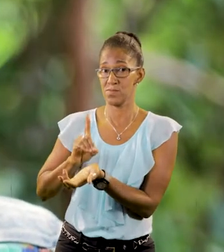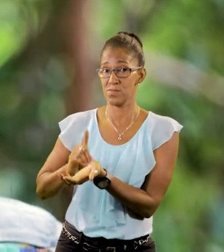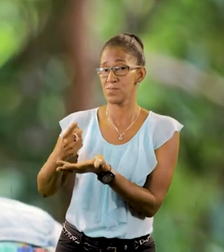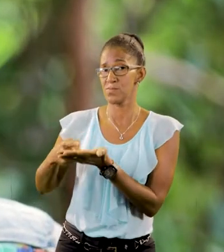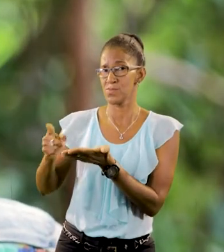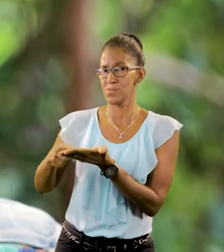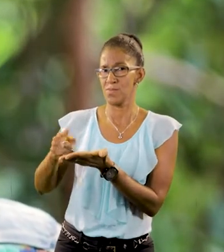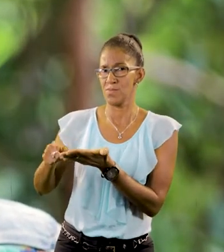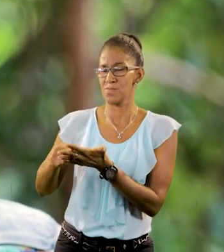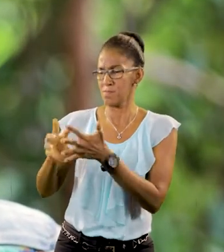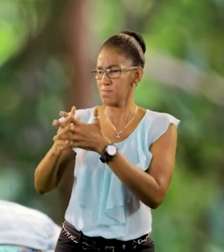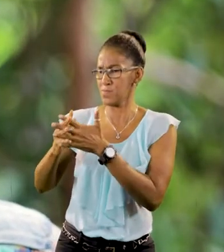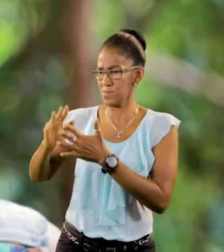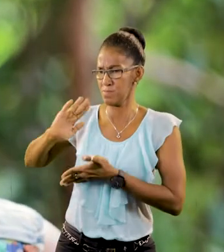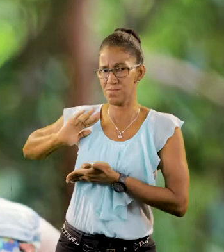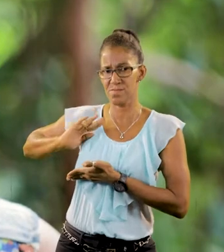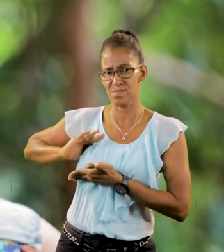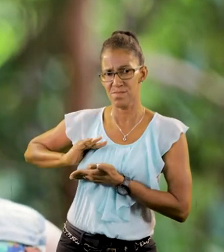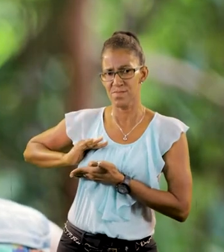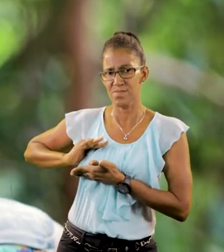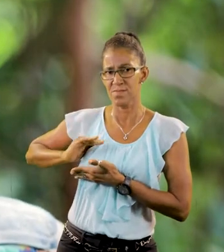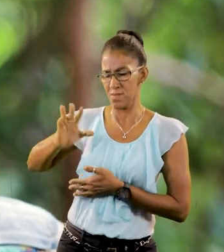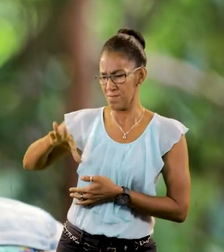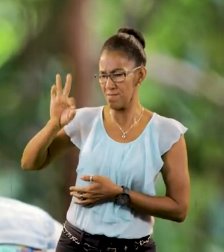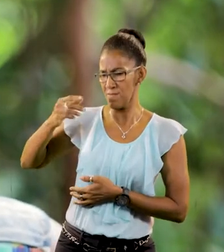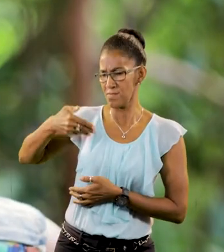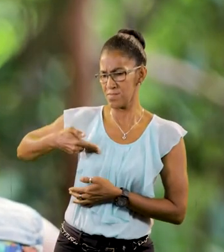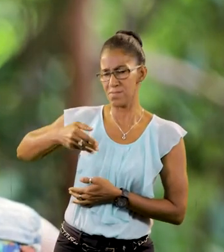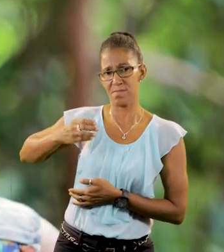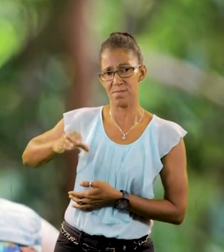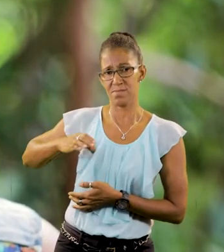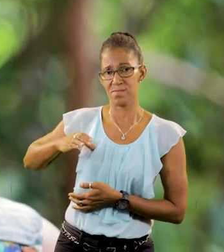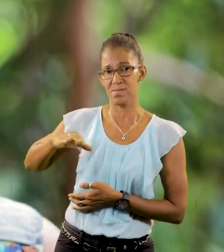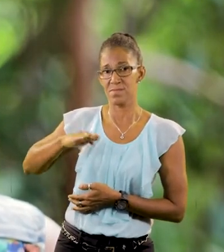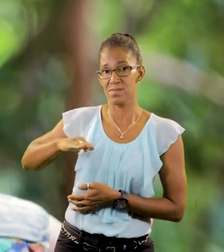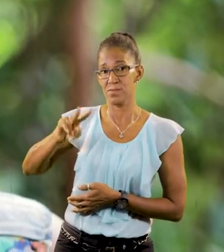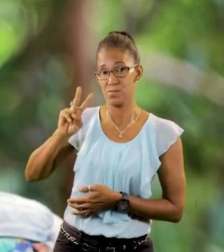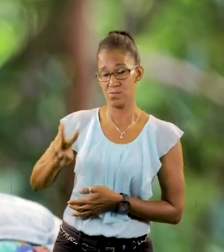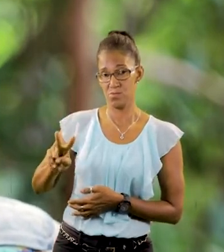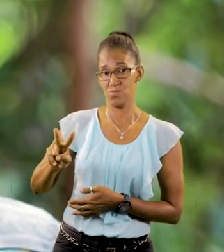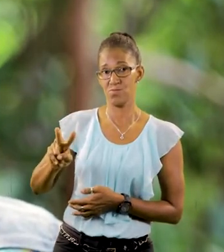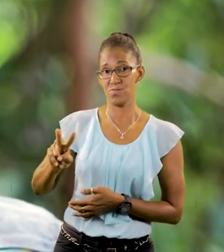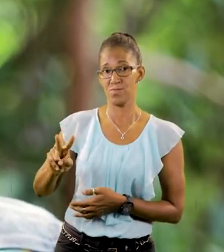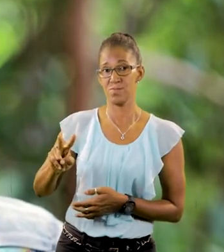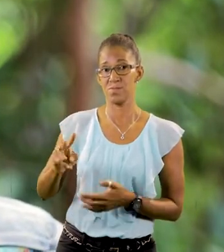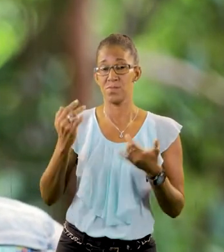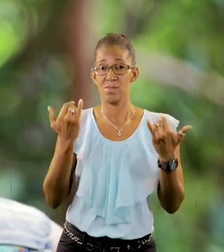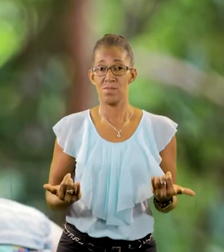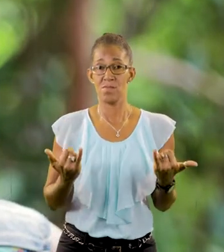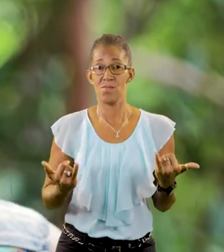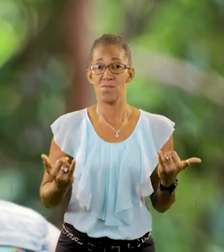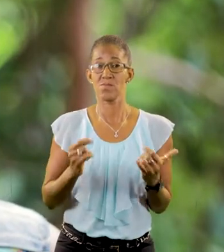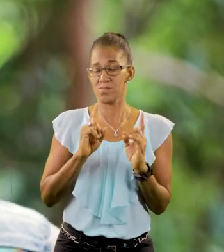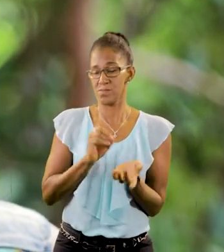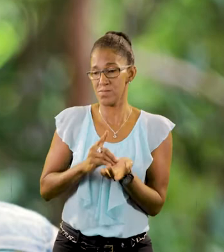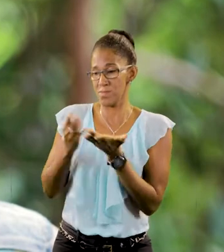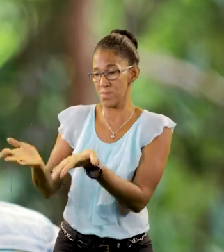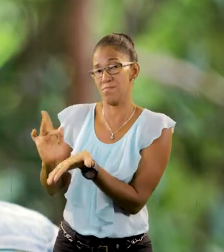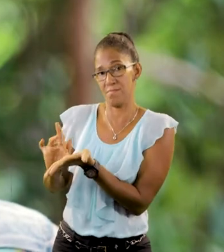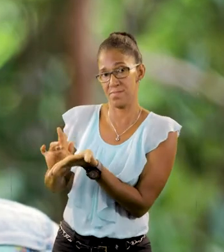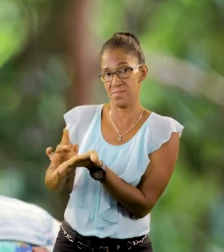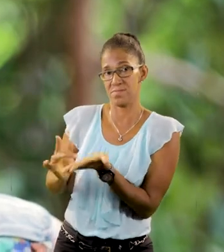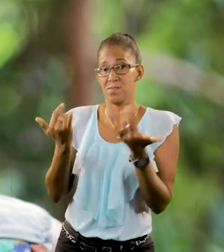time in seeing a doctor. A mammogram followed by a biopsy confirmed breast cancer, stage